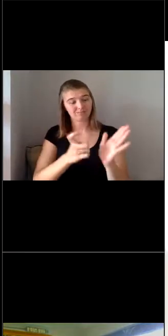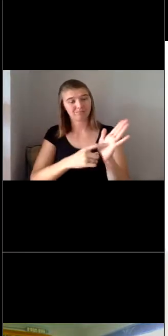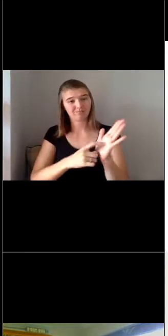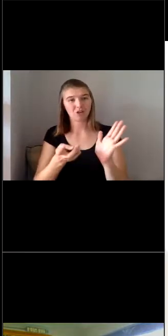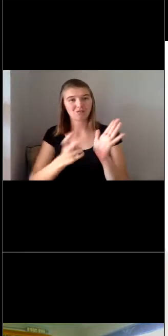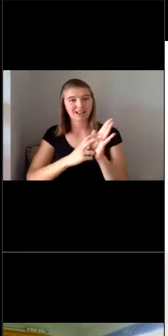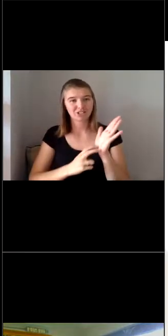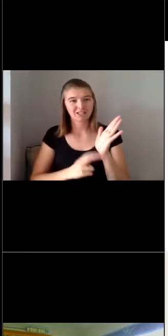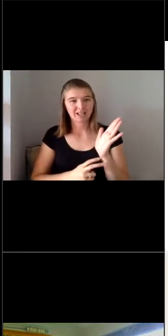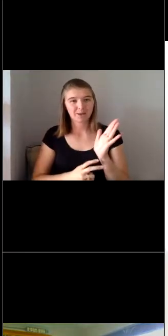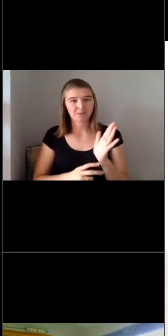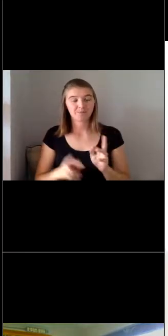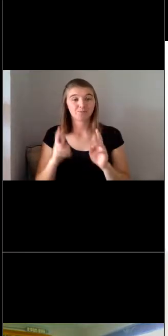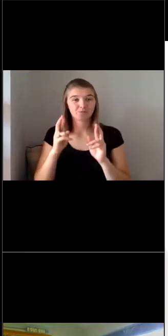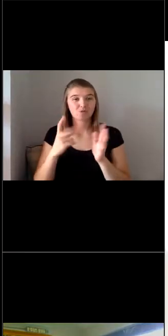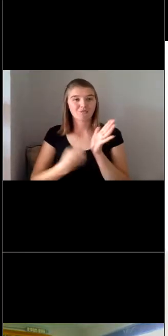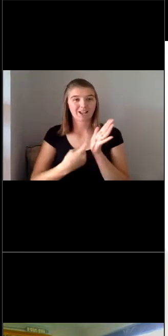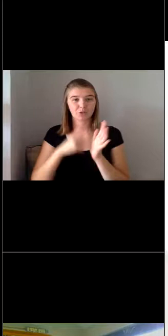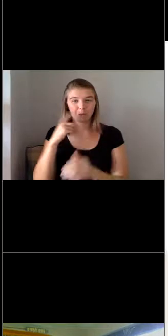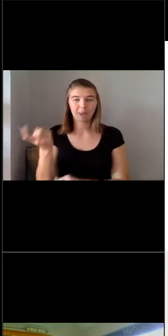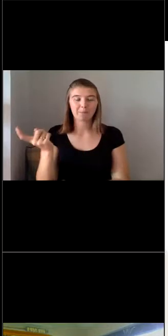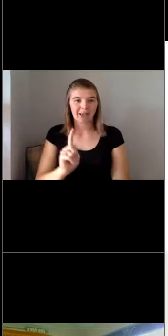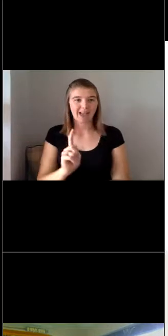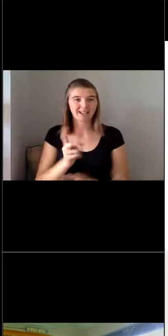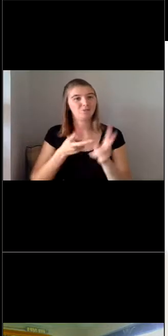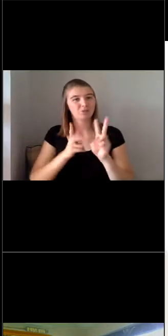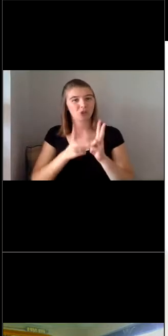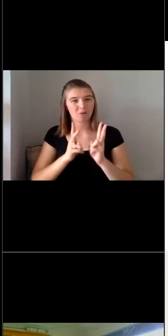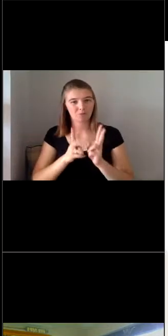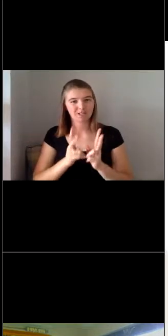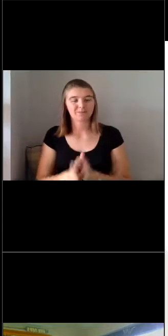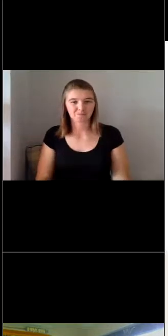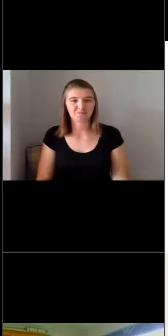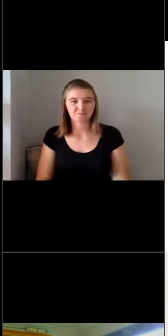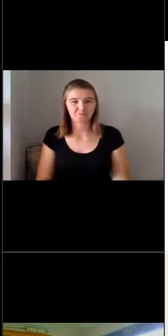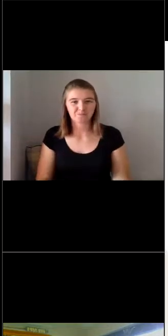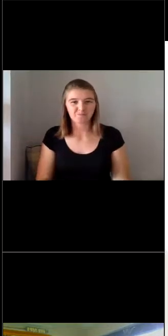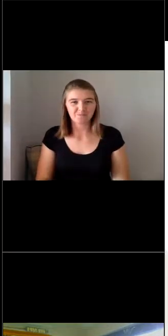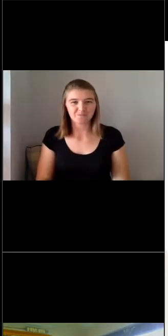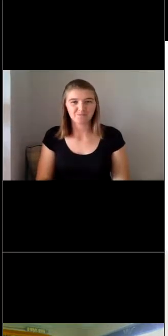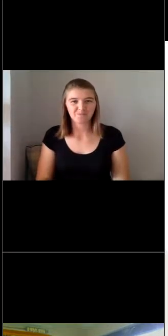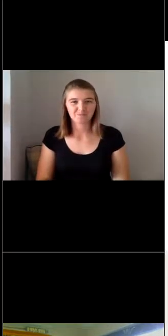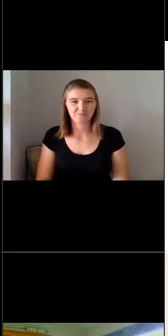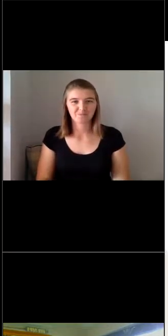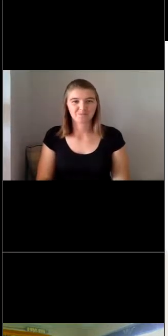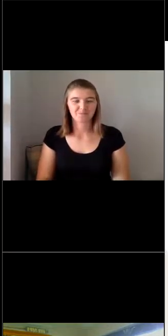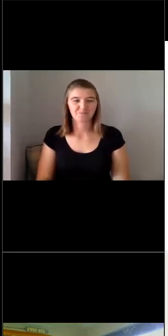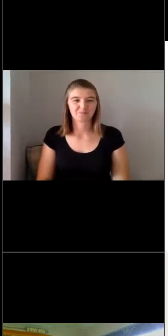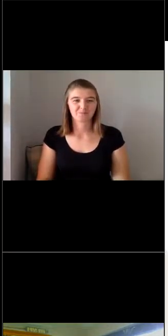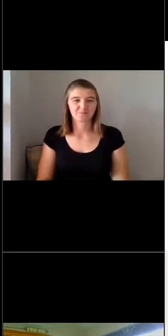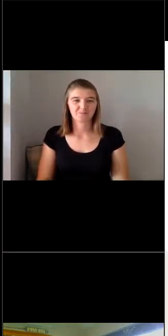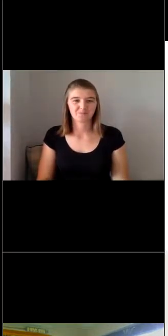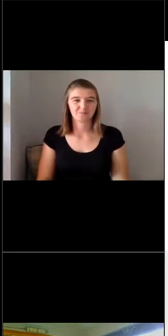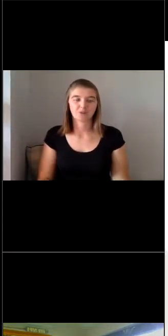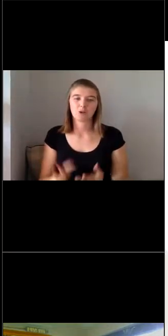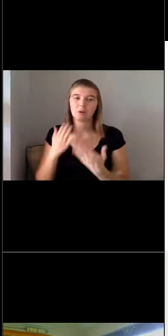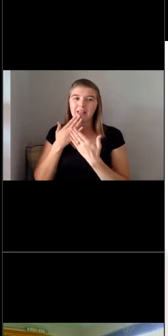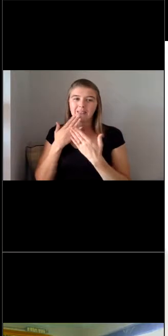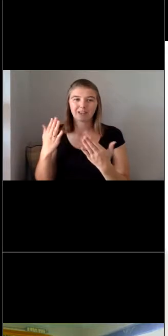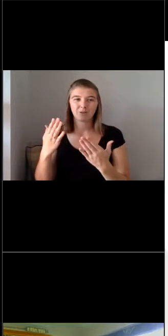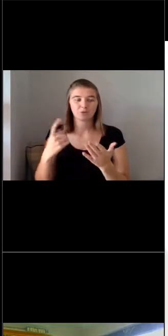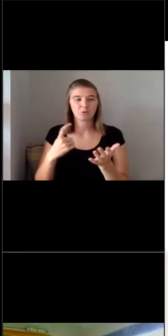I'm very much hoping we'll be back to help us with the BSL interpretation once again. Thank you to the RSC